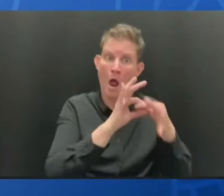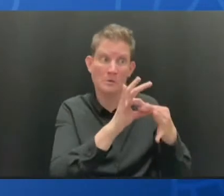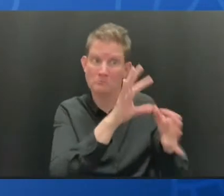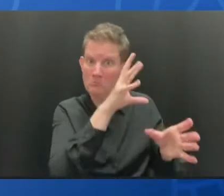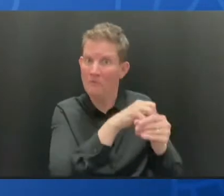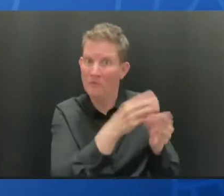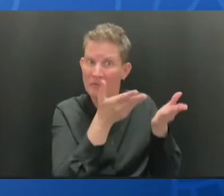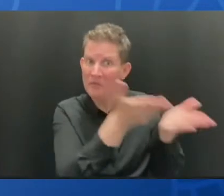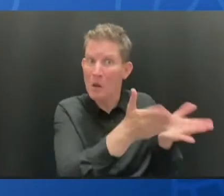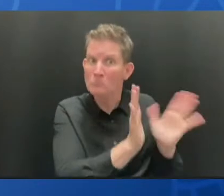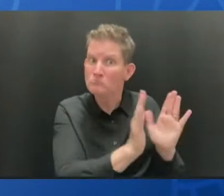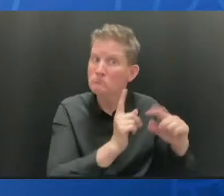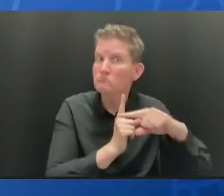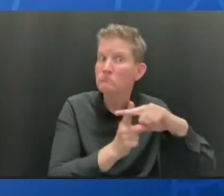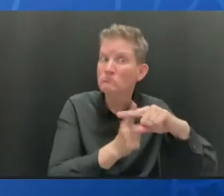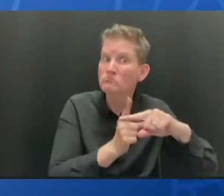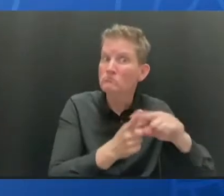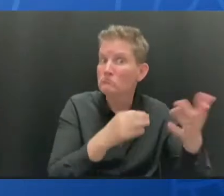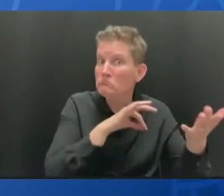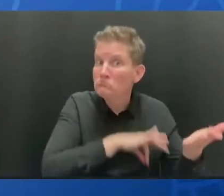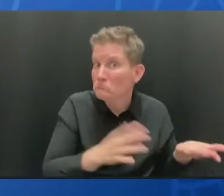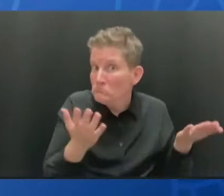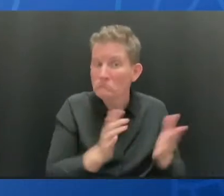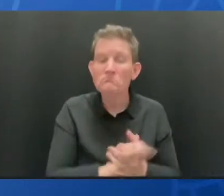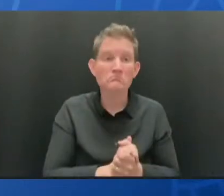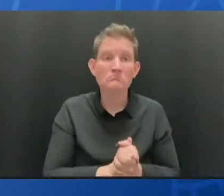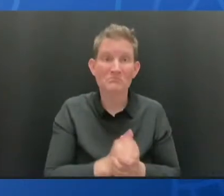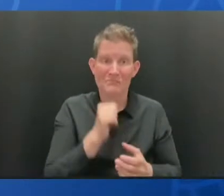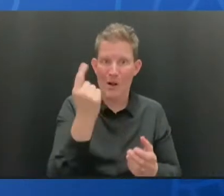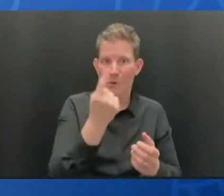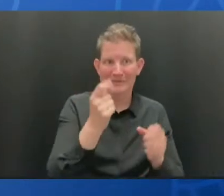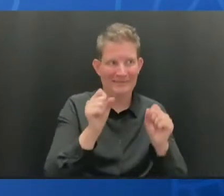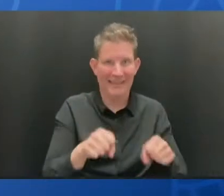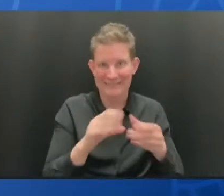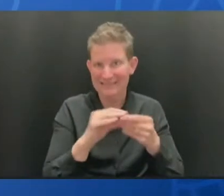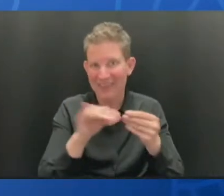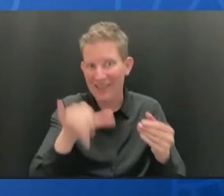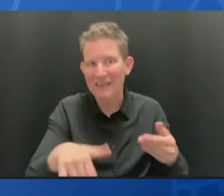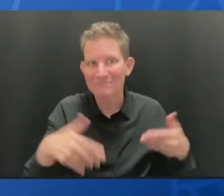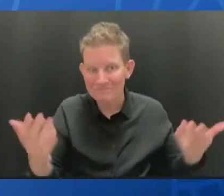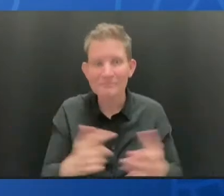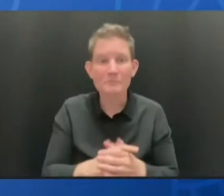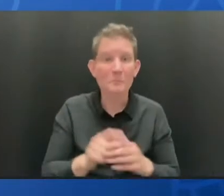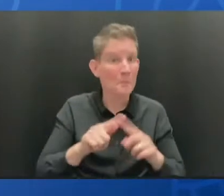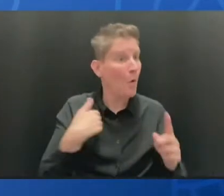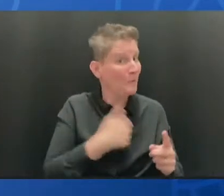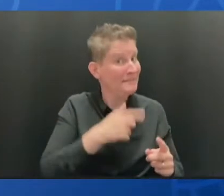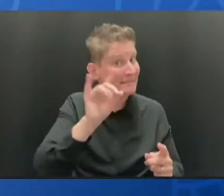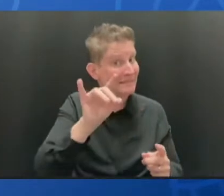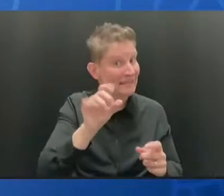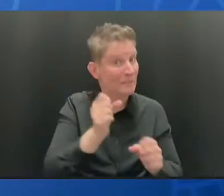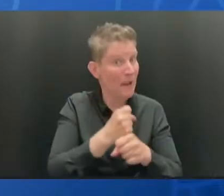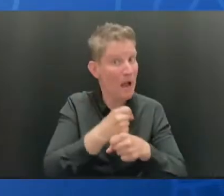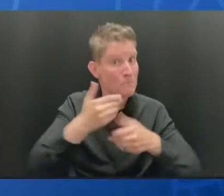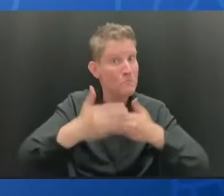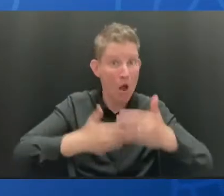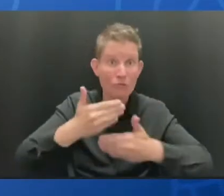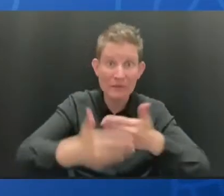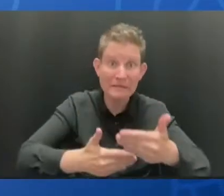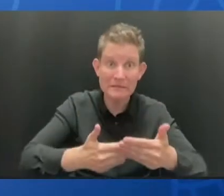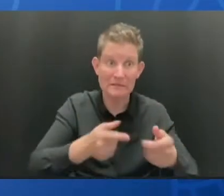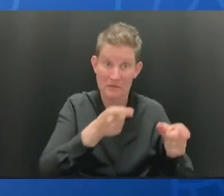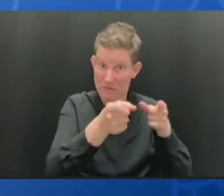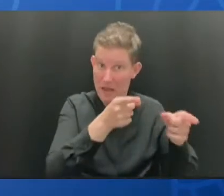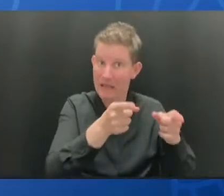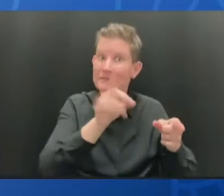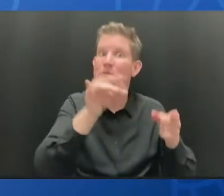they were constructive as well, and we made further progress. Both sides have agreed to meet again in the near future,